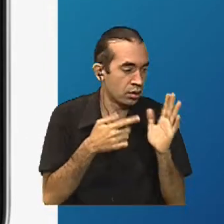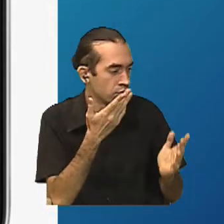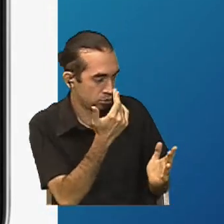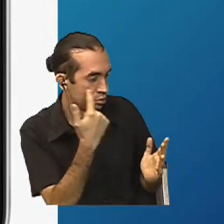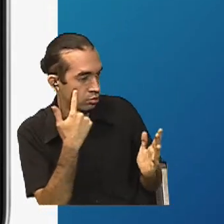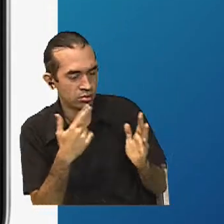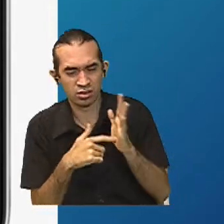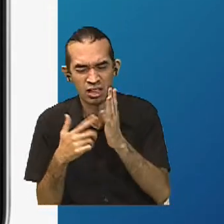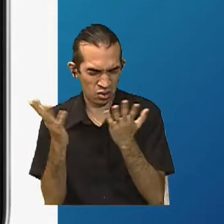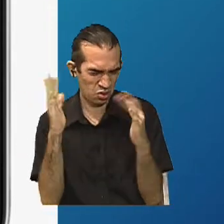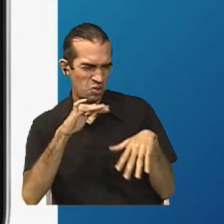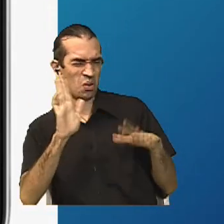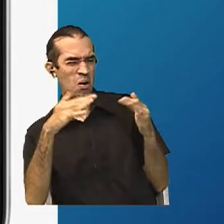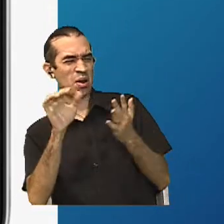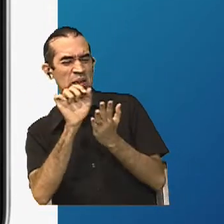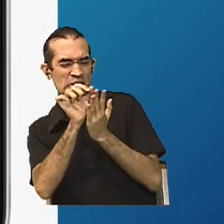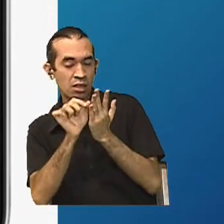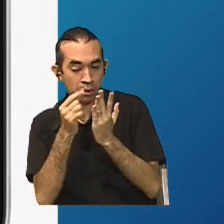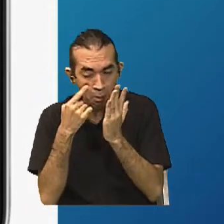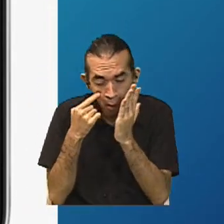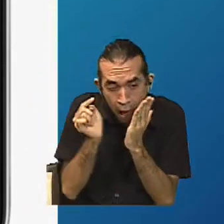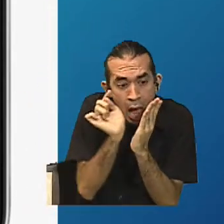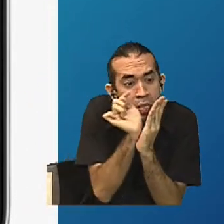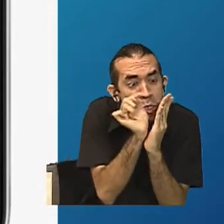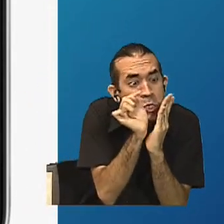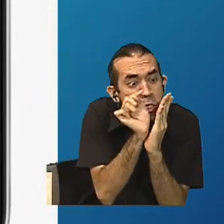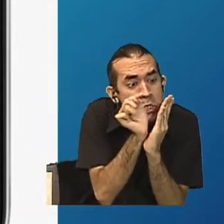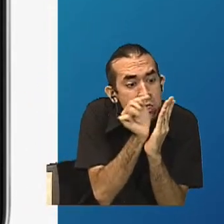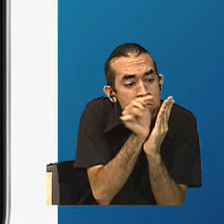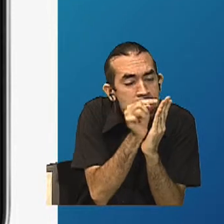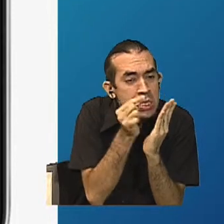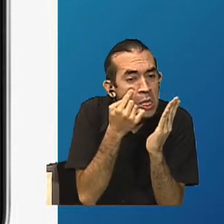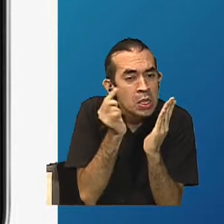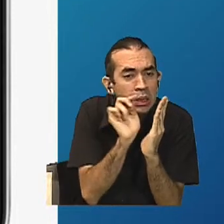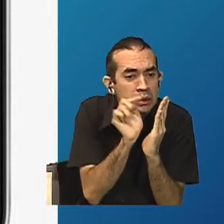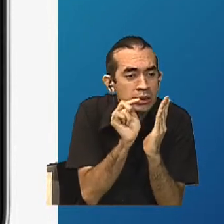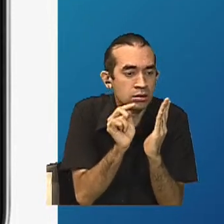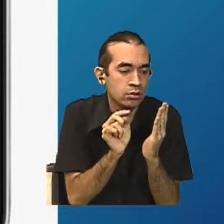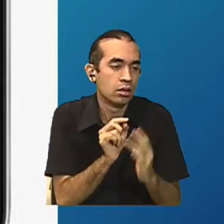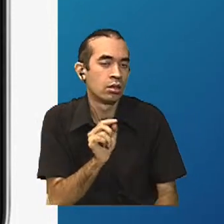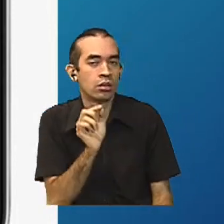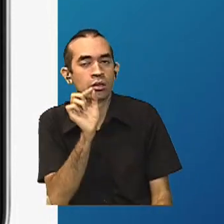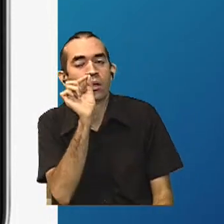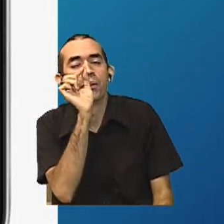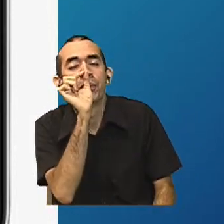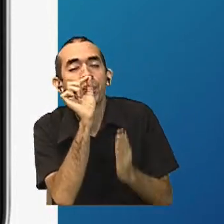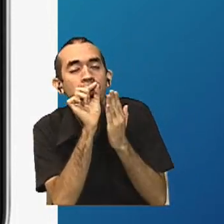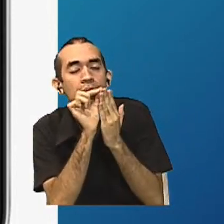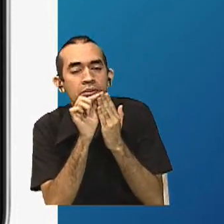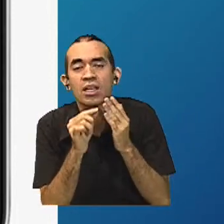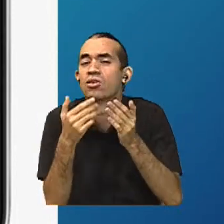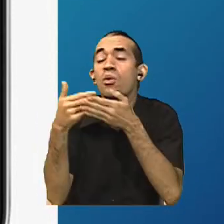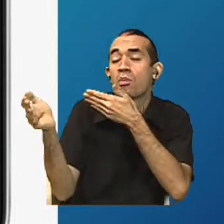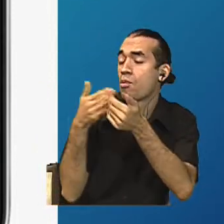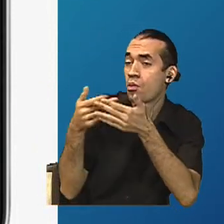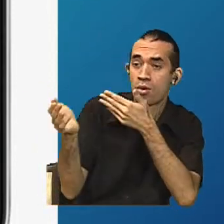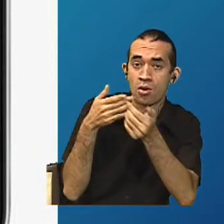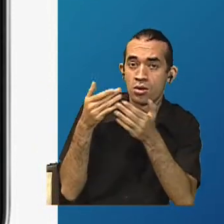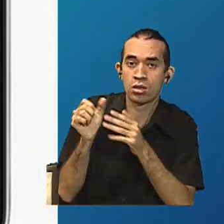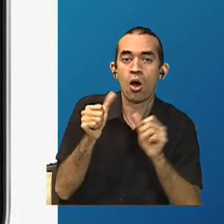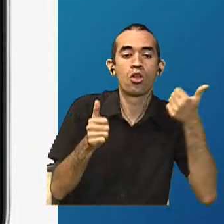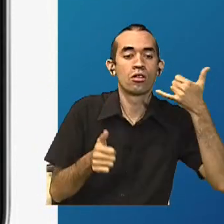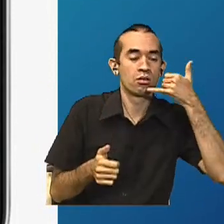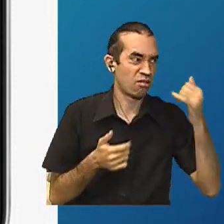see a scratch. Look right here. That? You see it? It's just a speck of dust. Anyway, and my other phone.